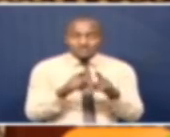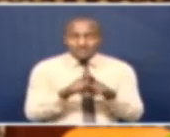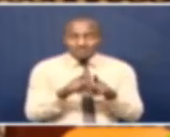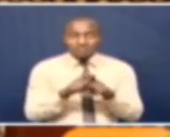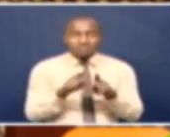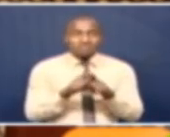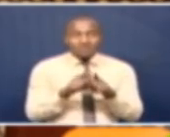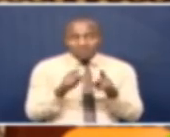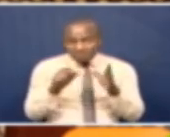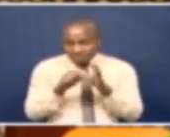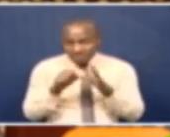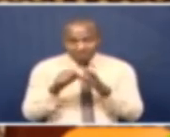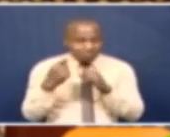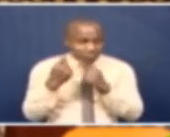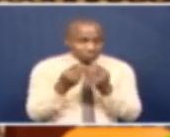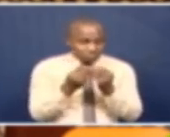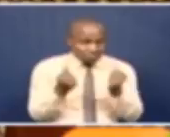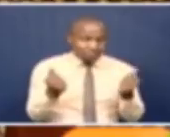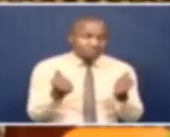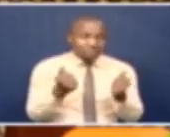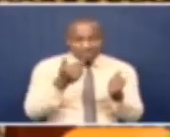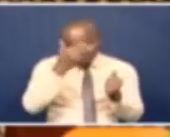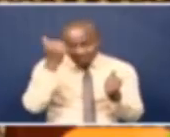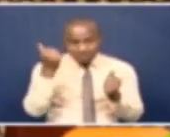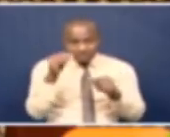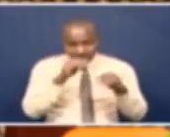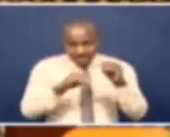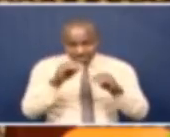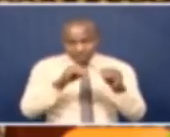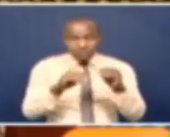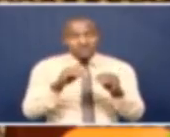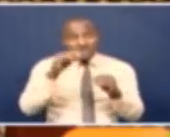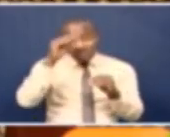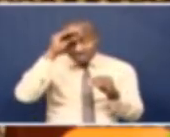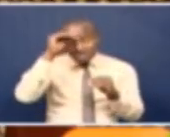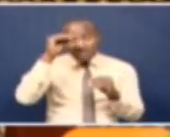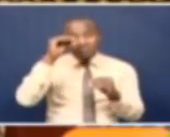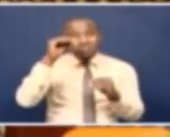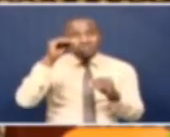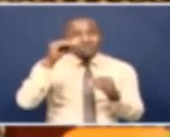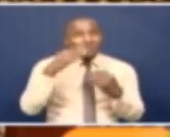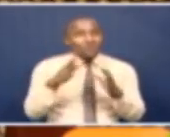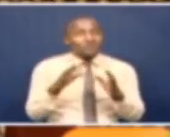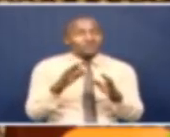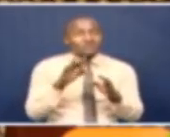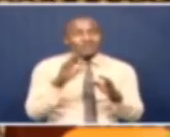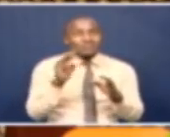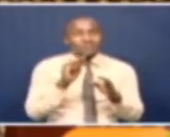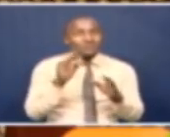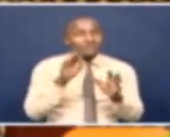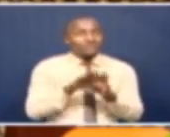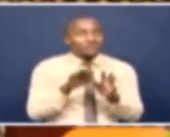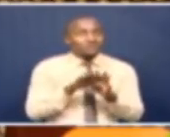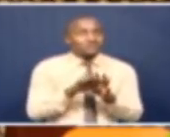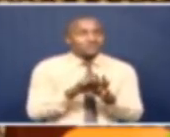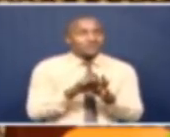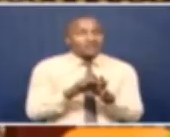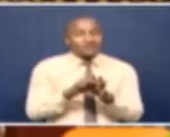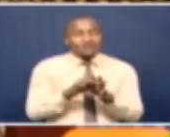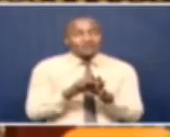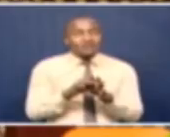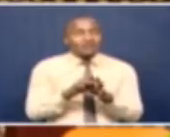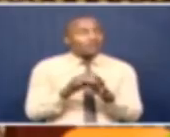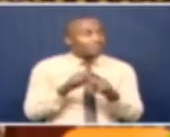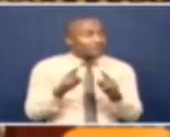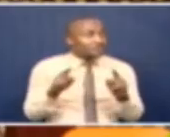wounds that were created as a consequence of that election. Donald Trump has to do it. Donald Trump lost by 3 million votes in terms of the popular vote.